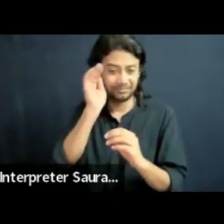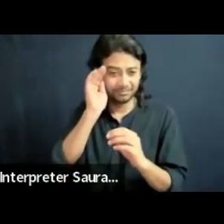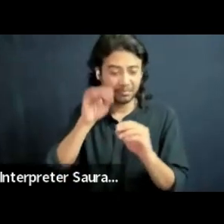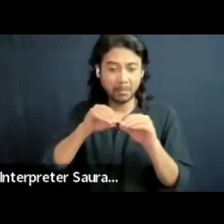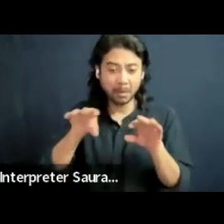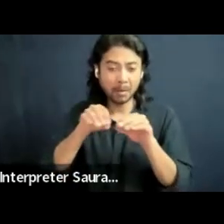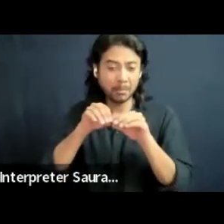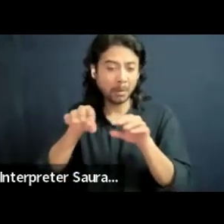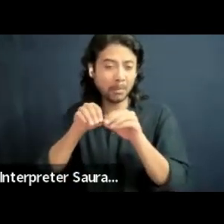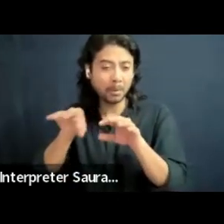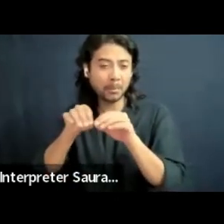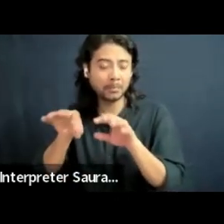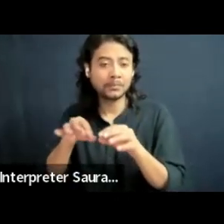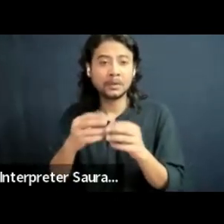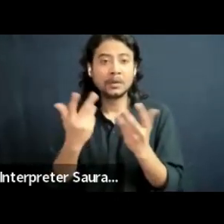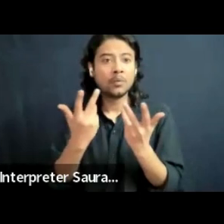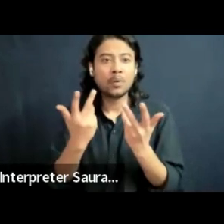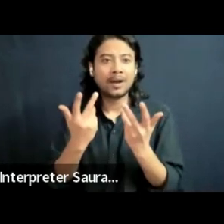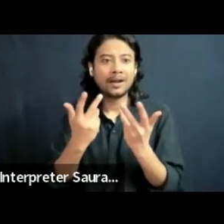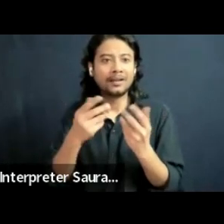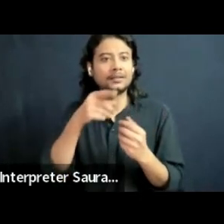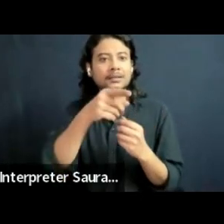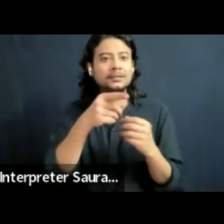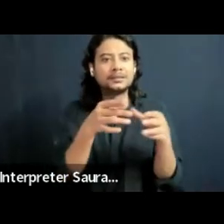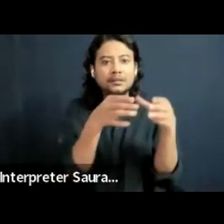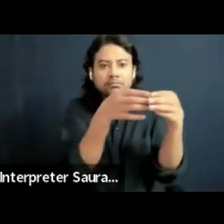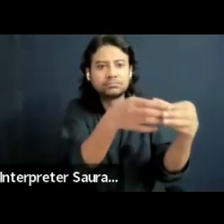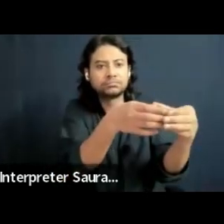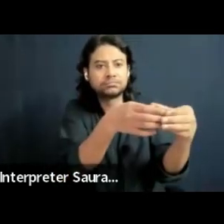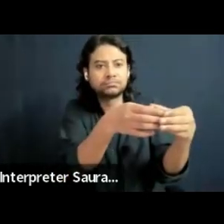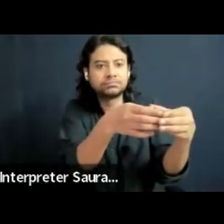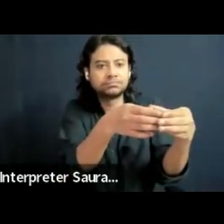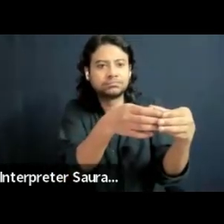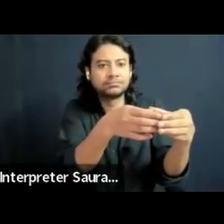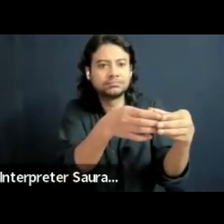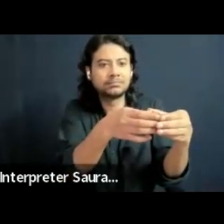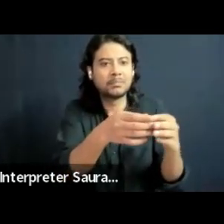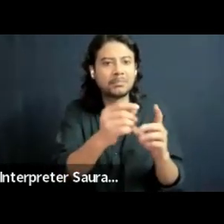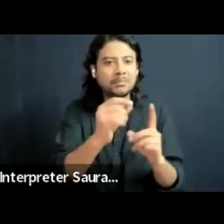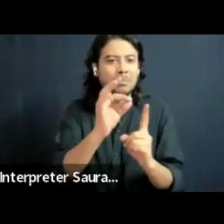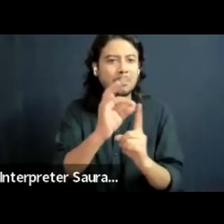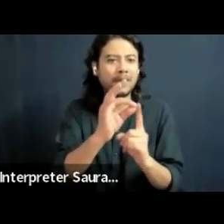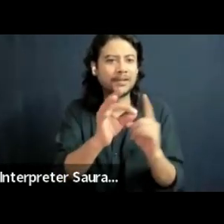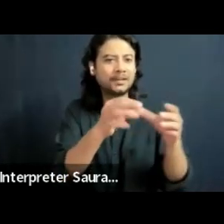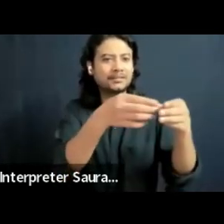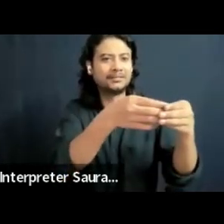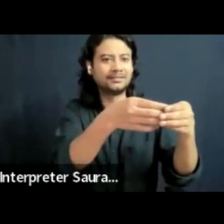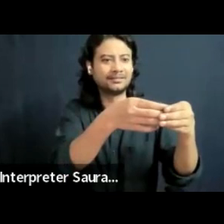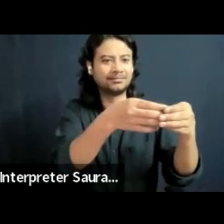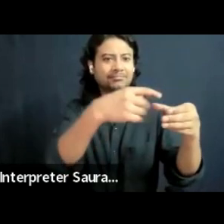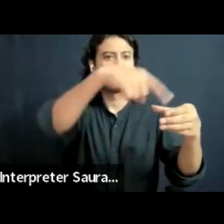these were closed door institutions, there was no knowing, there was no connection with the outside